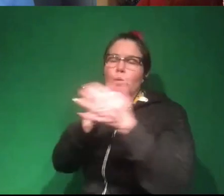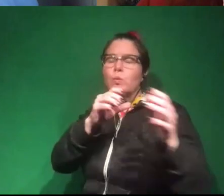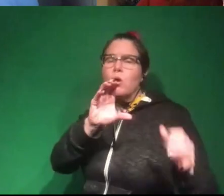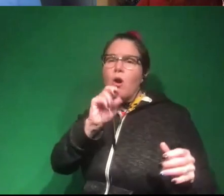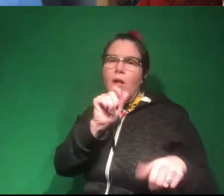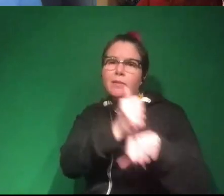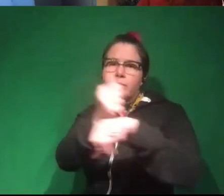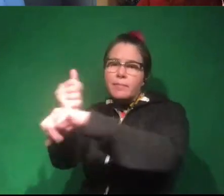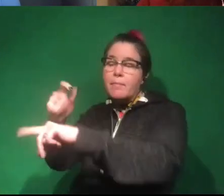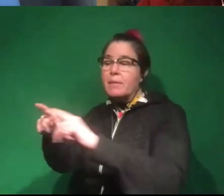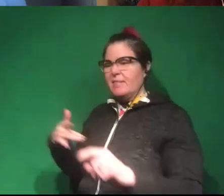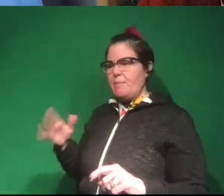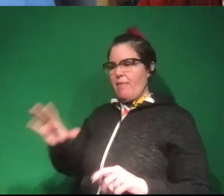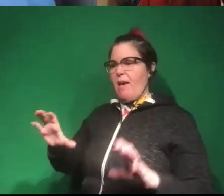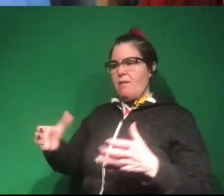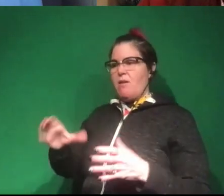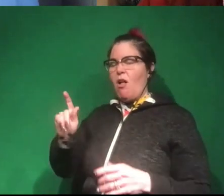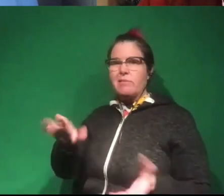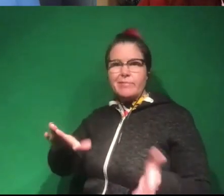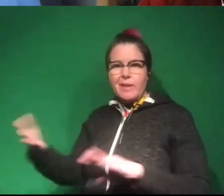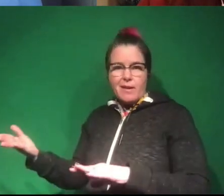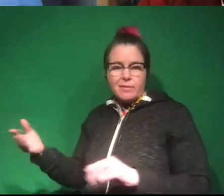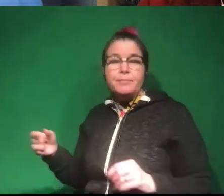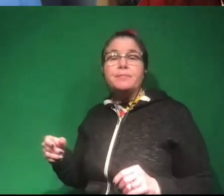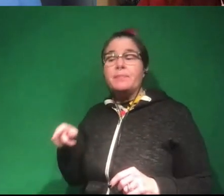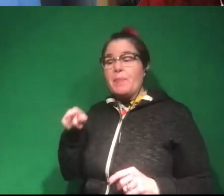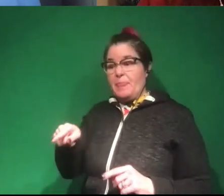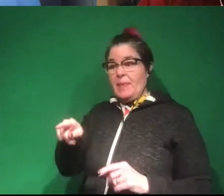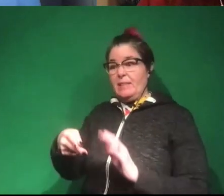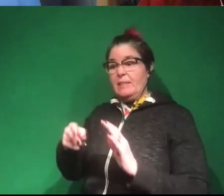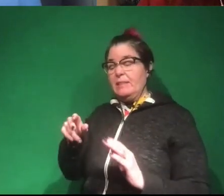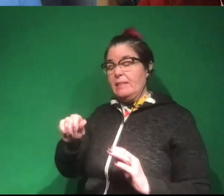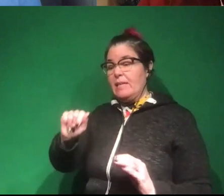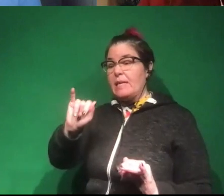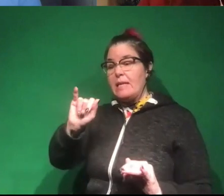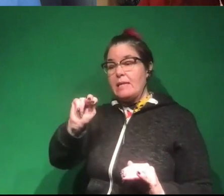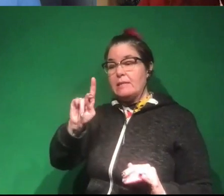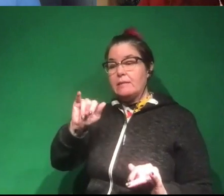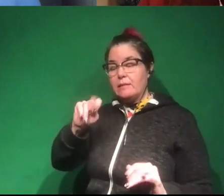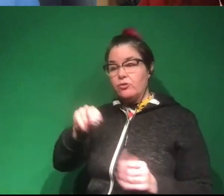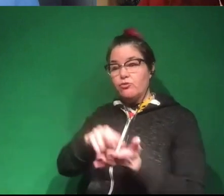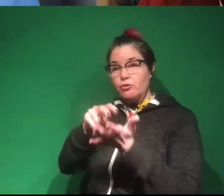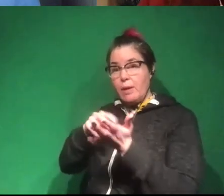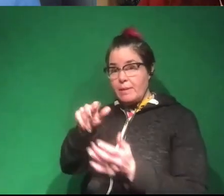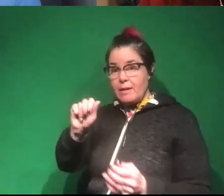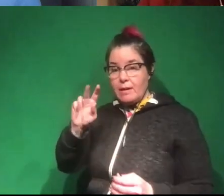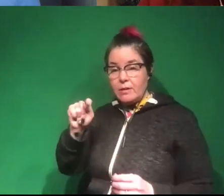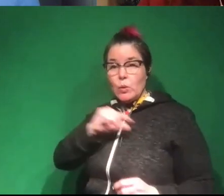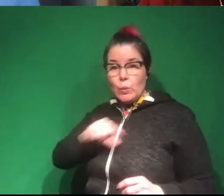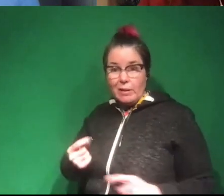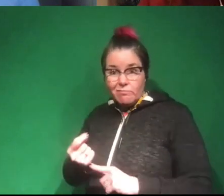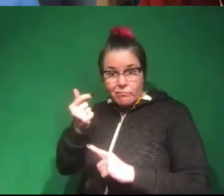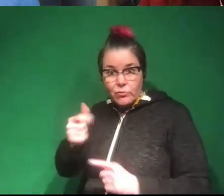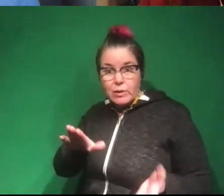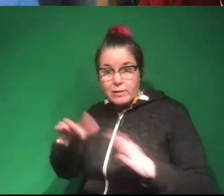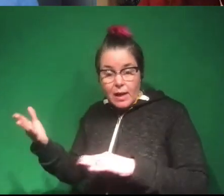generally, that colony is dead. Now, this species of ant, the Indian jumping ant, when the queen is removed or dies, all of a